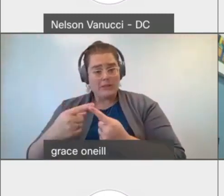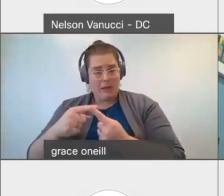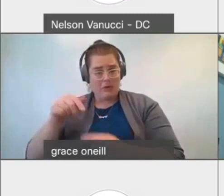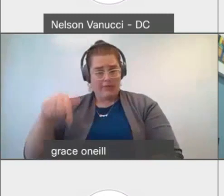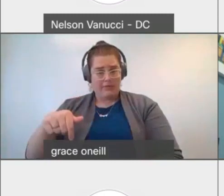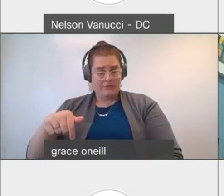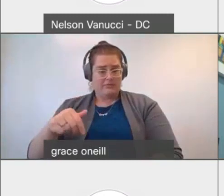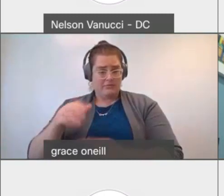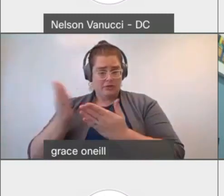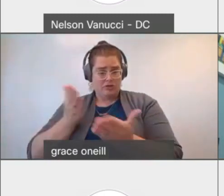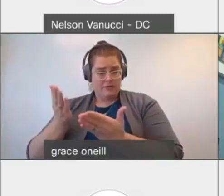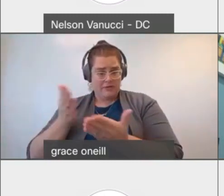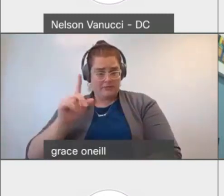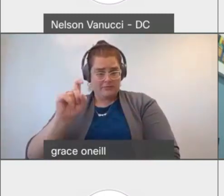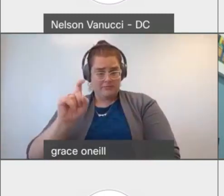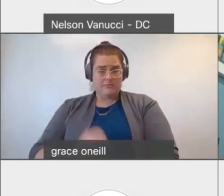MD?